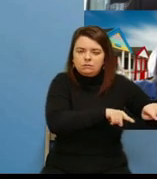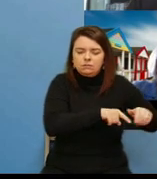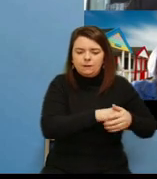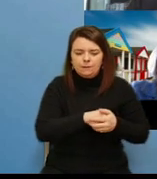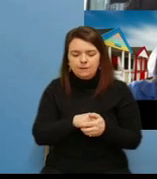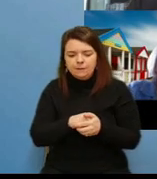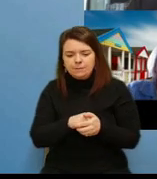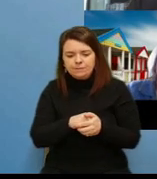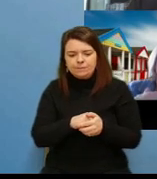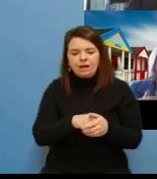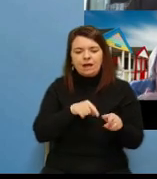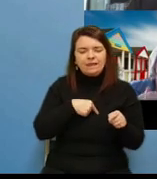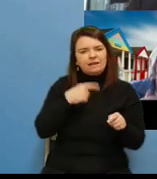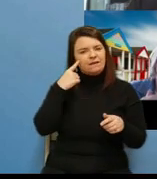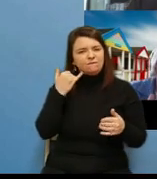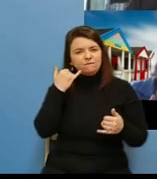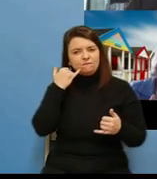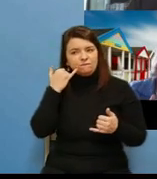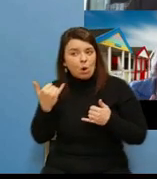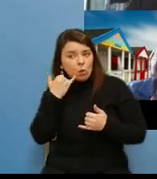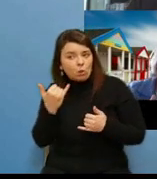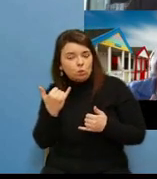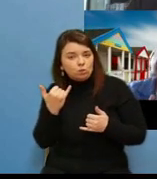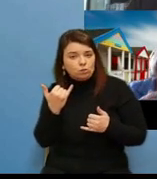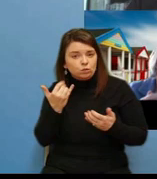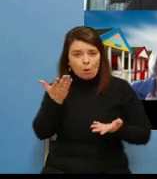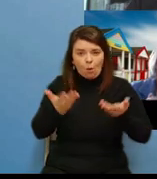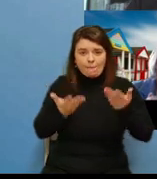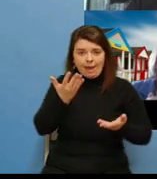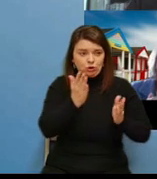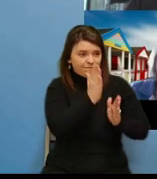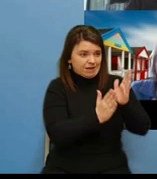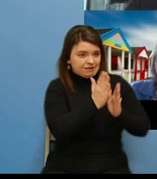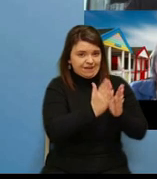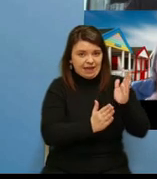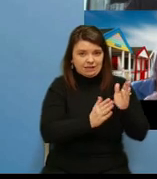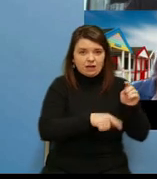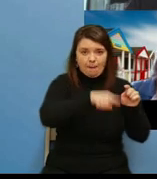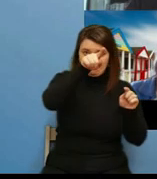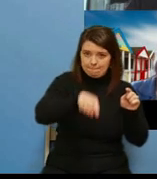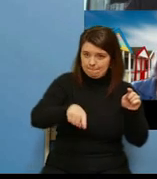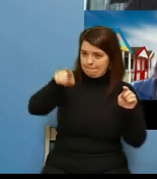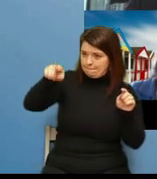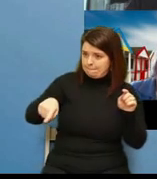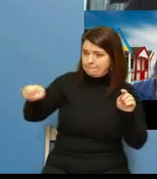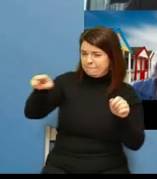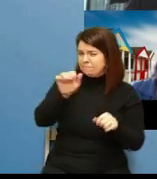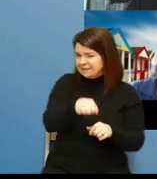And the proportion, the proportion of telephone to face does go up and